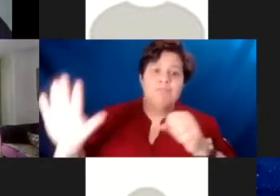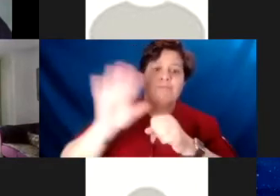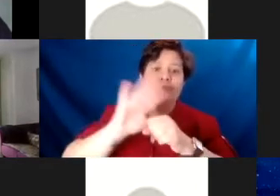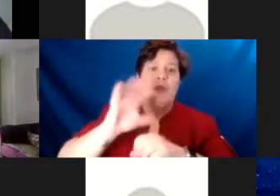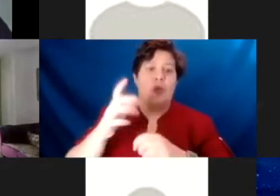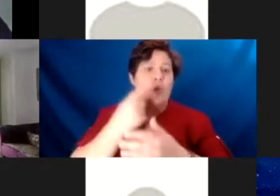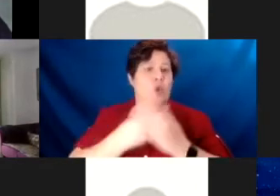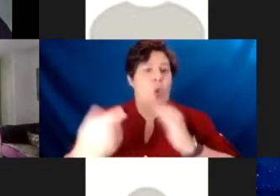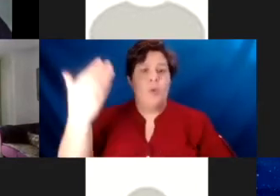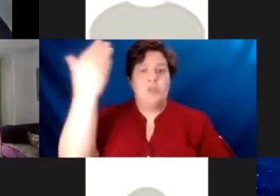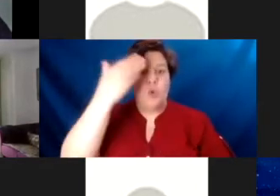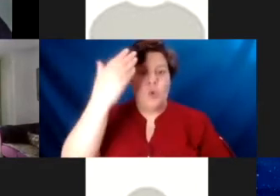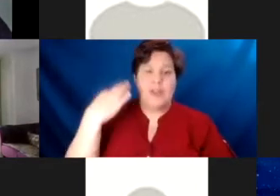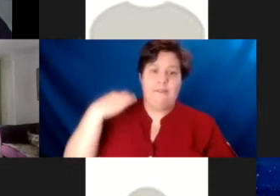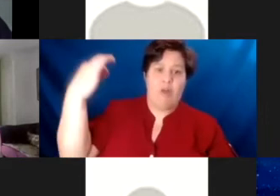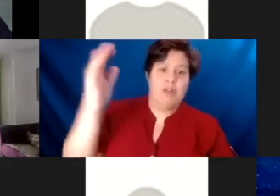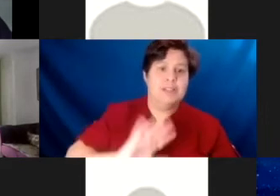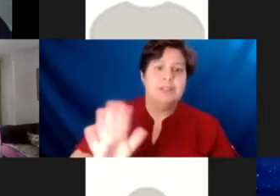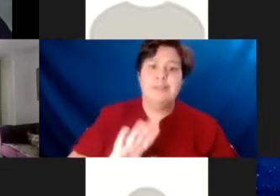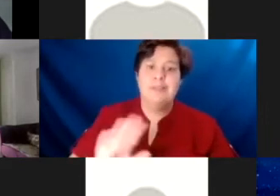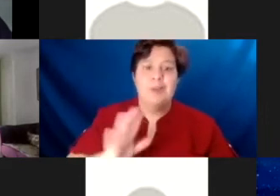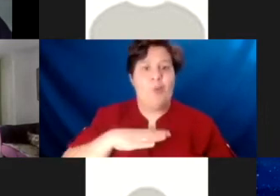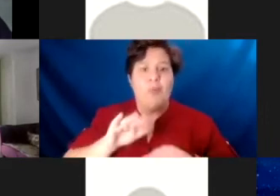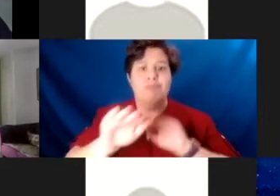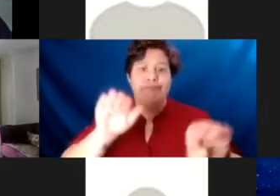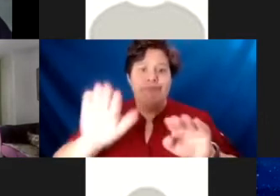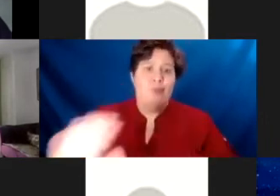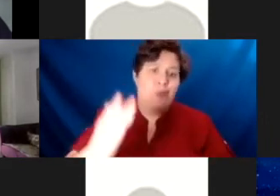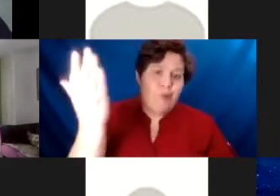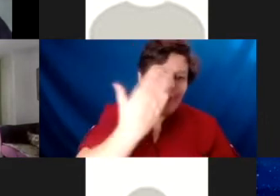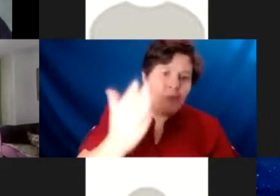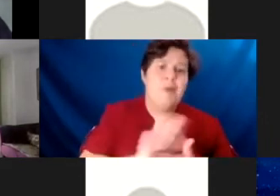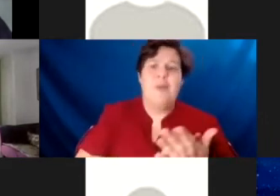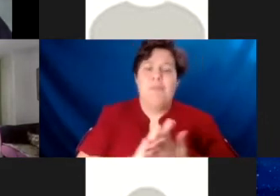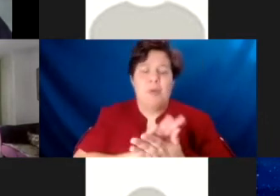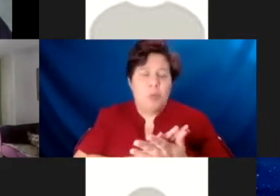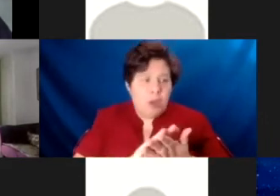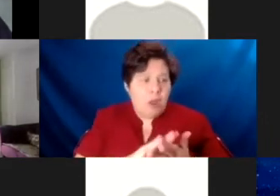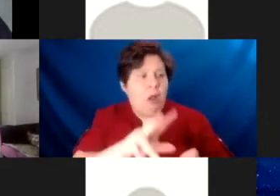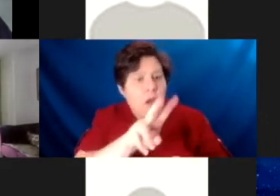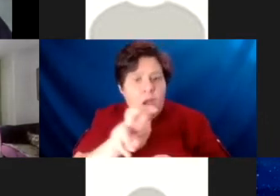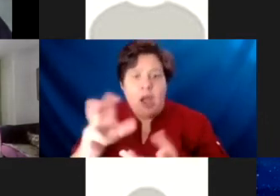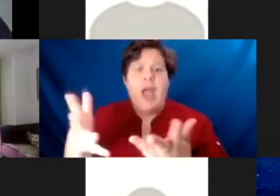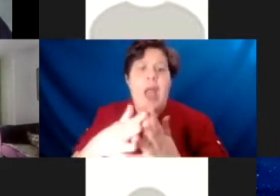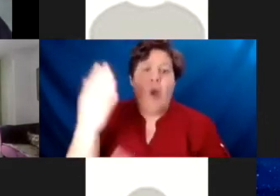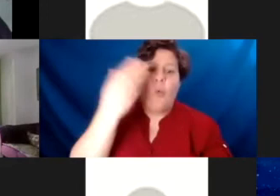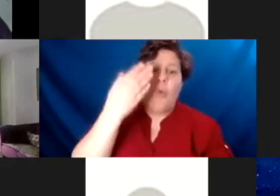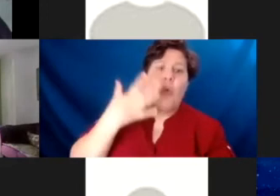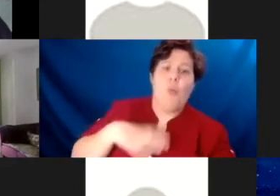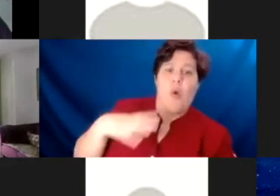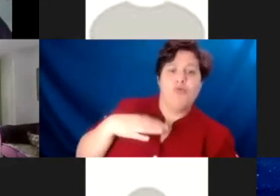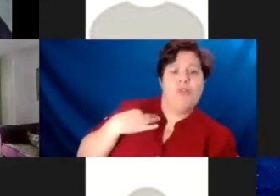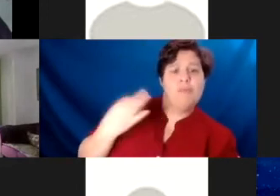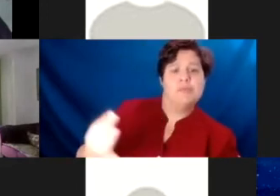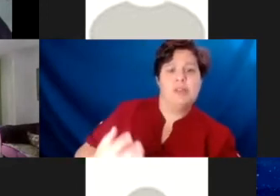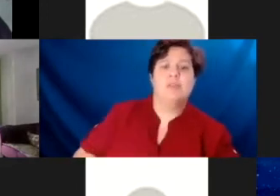just schools that put themselves forward, and in a way that we can listen to how schools would like to be represented in the ways that they would ideally